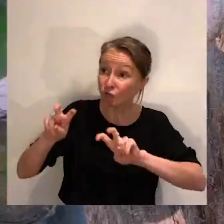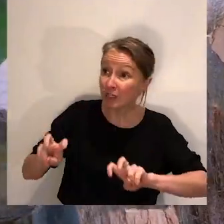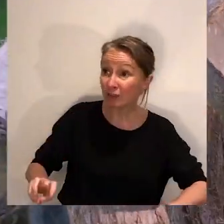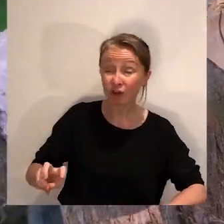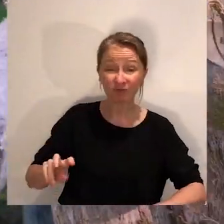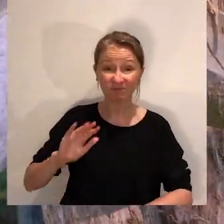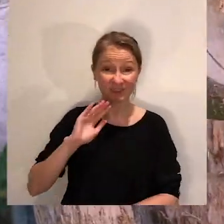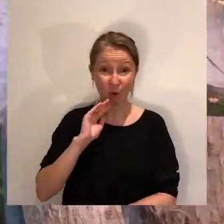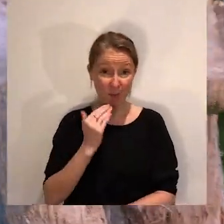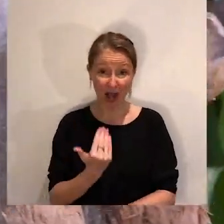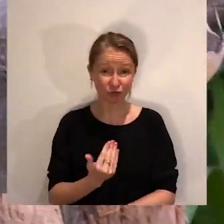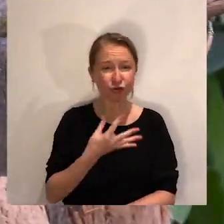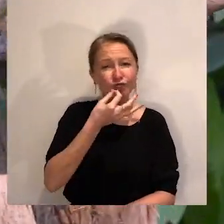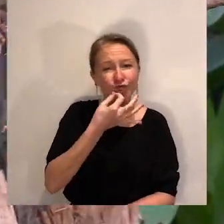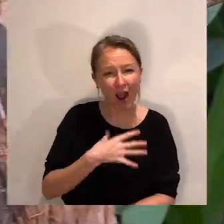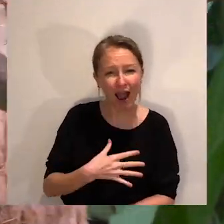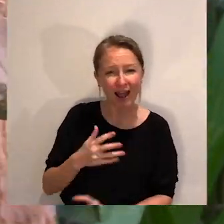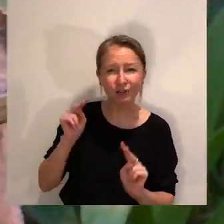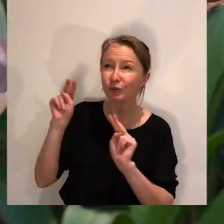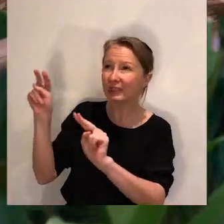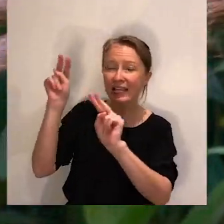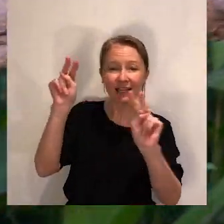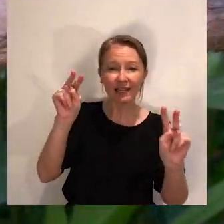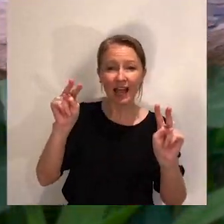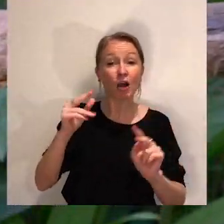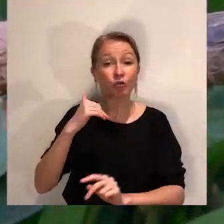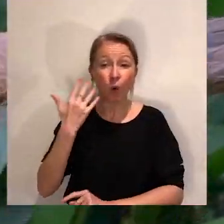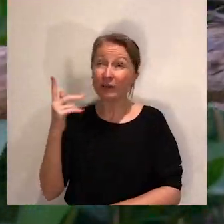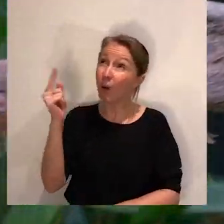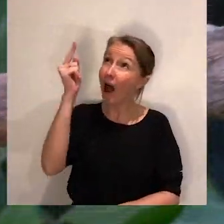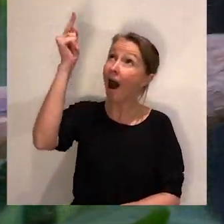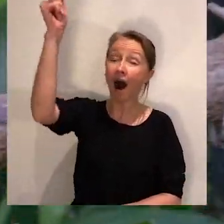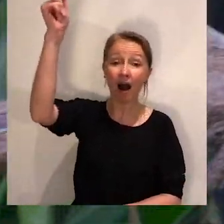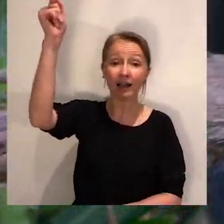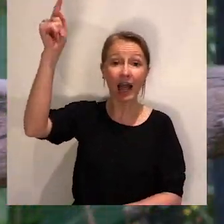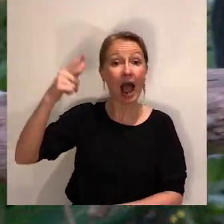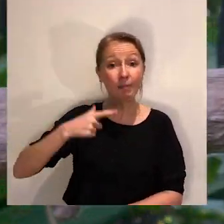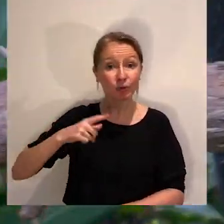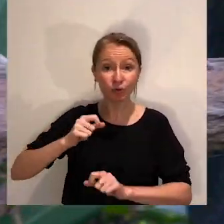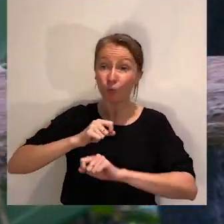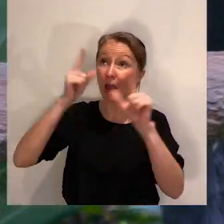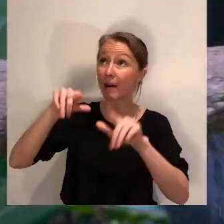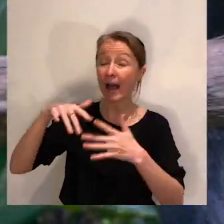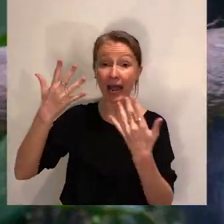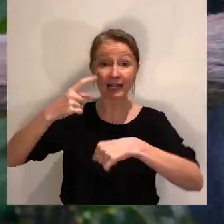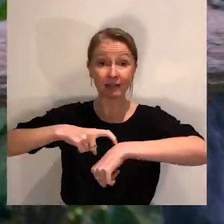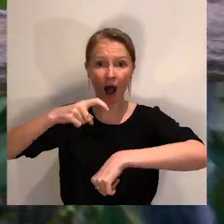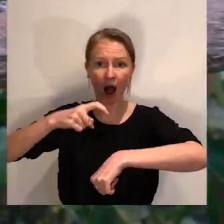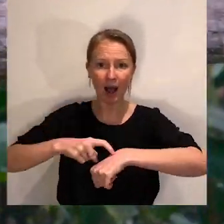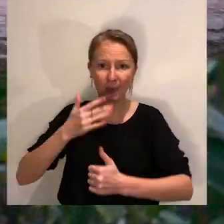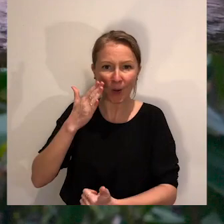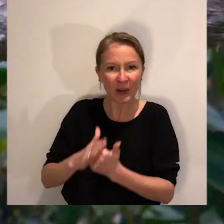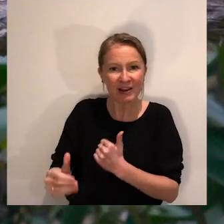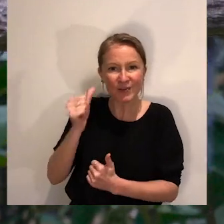quite elusive in the trees because they live in that canopy and they're active whenever they feel like it. It's very hard to study them.